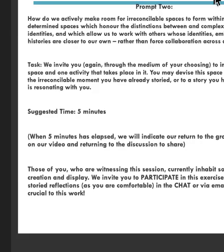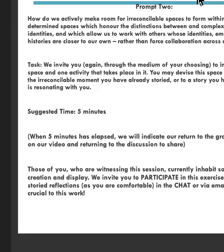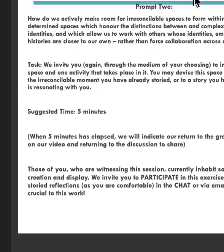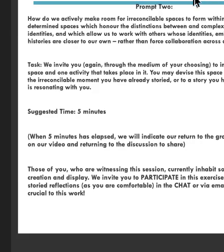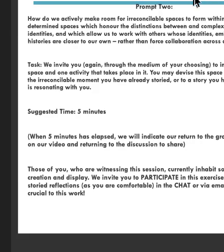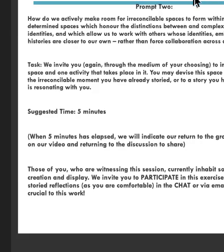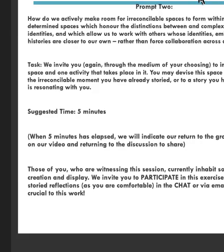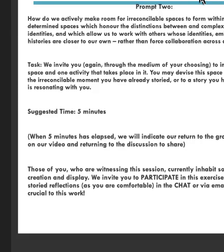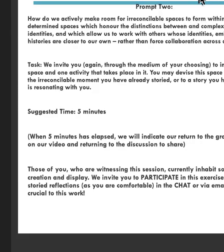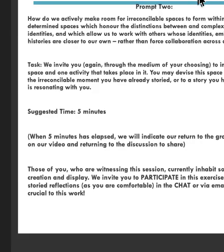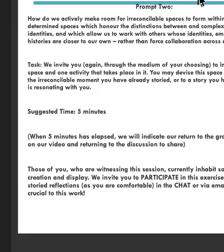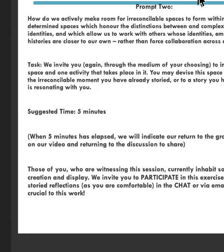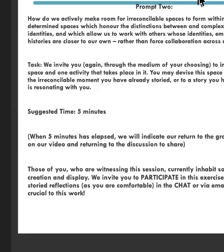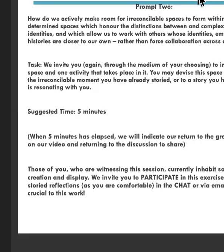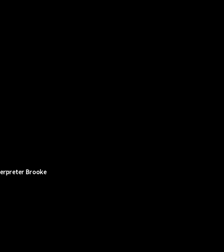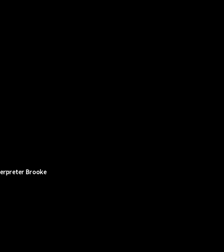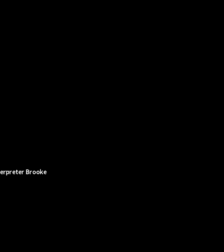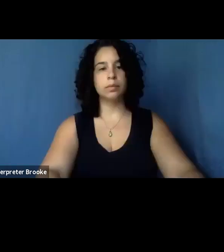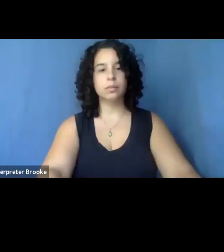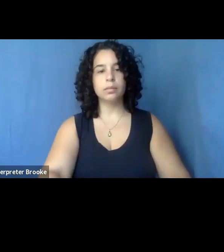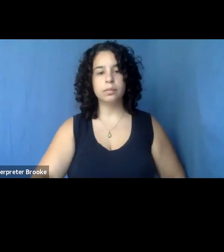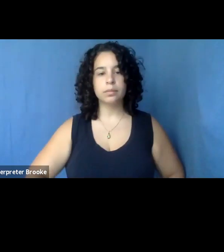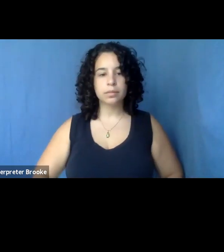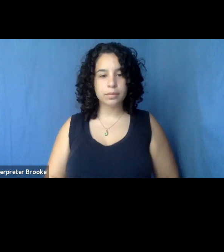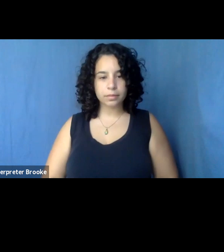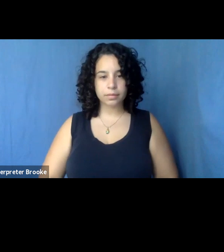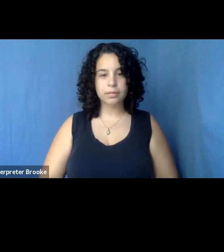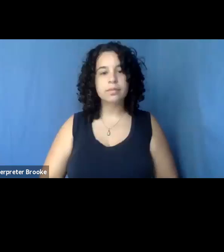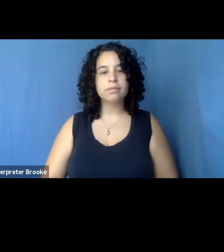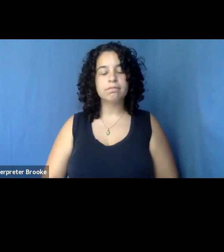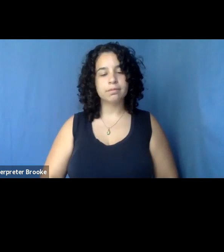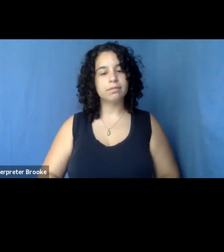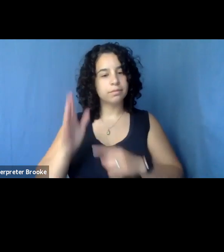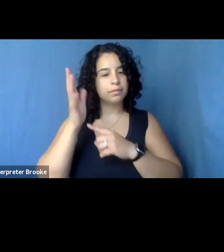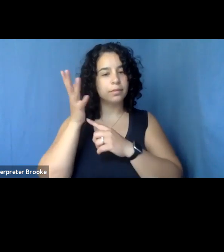We have reached the end of our 5 minute time.